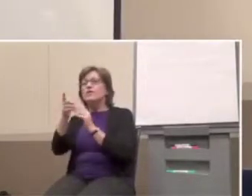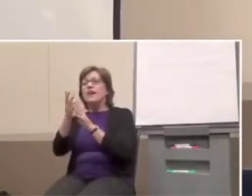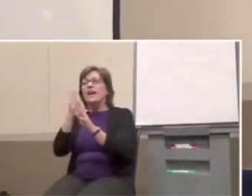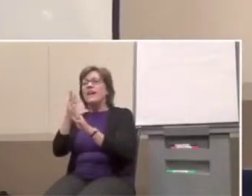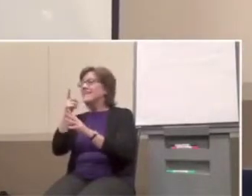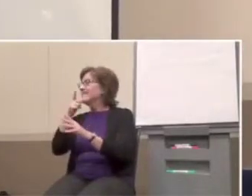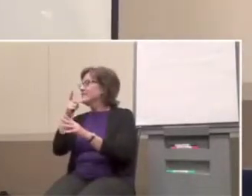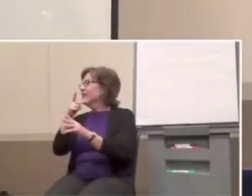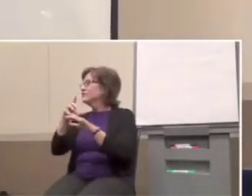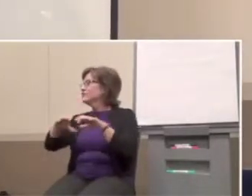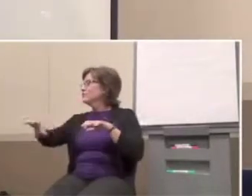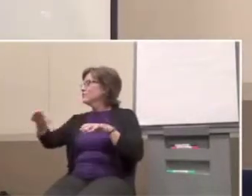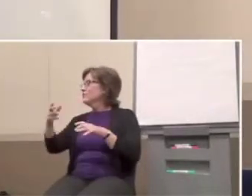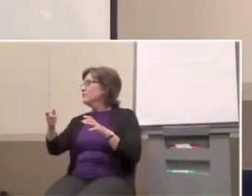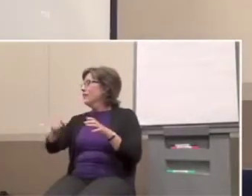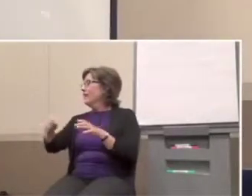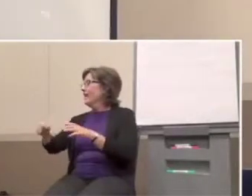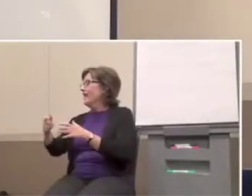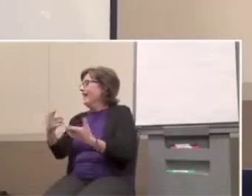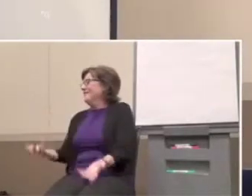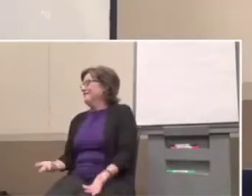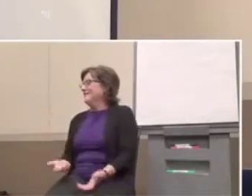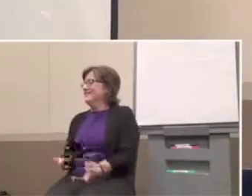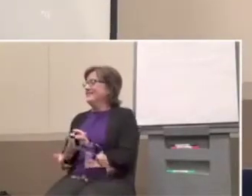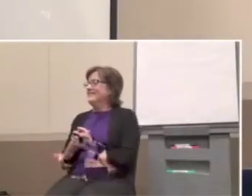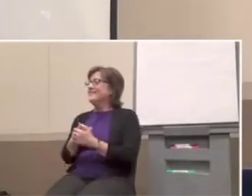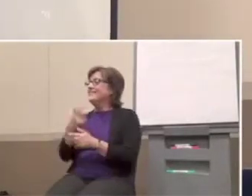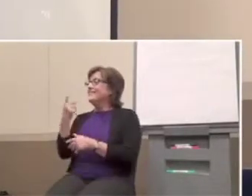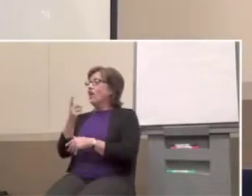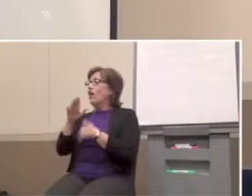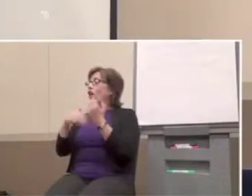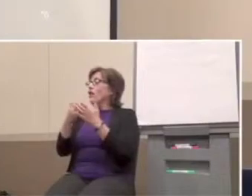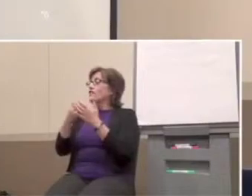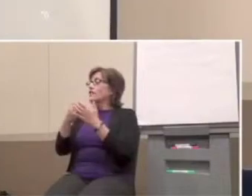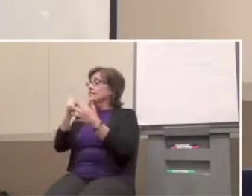nature. So all of these core values and beliefs